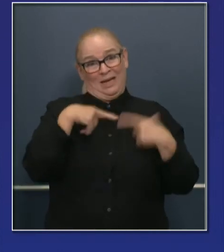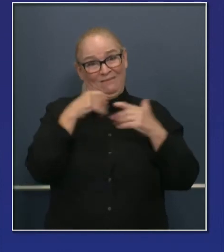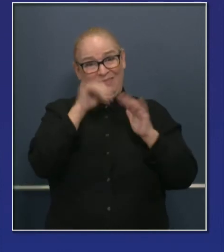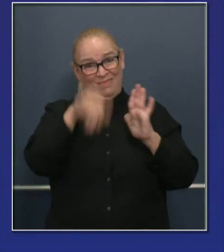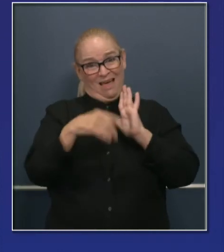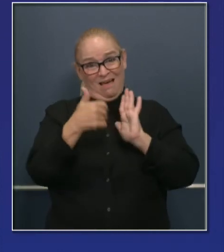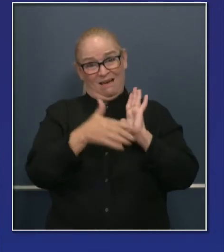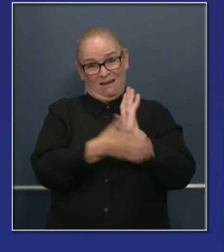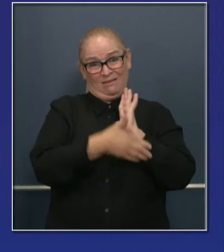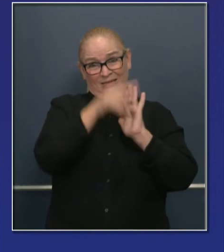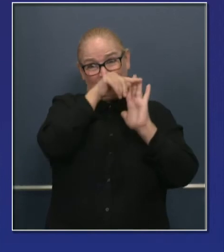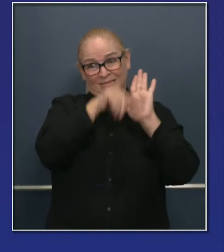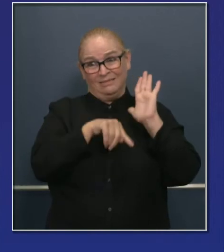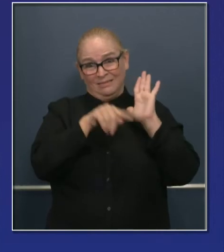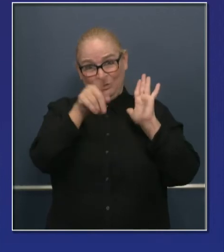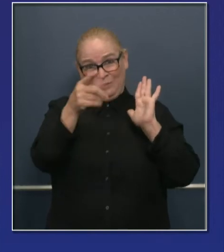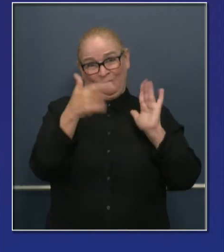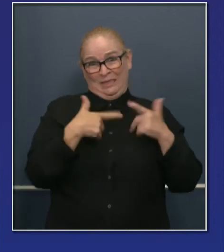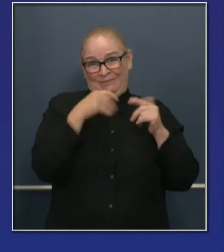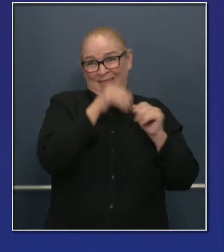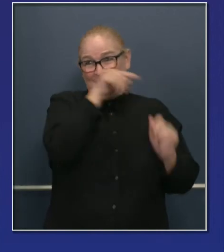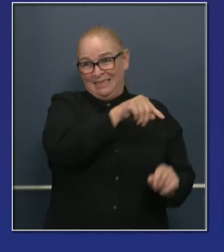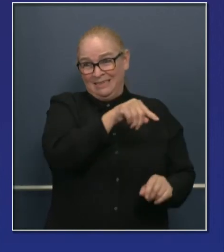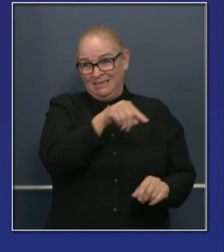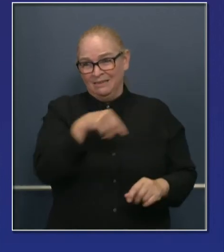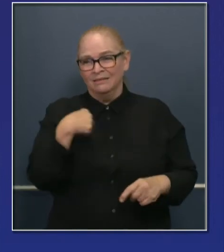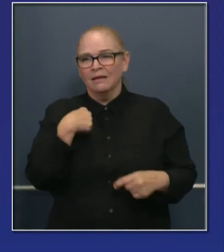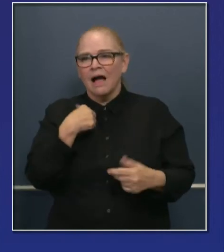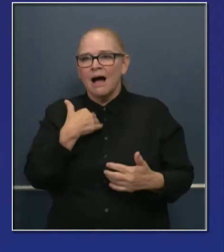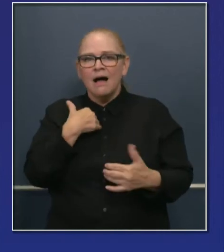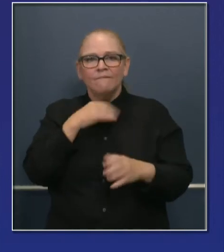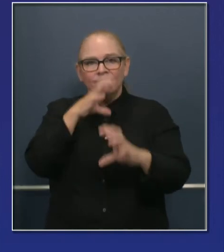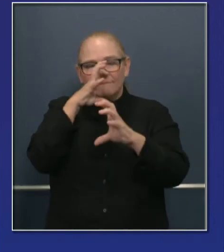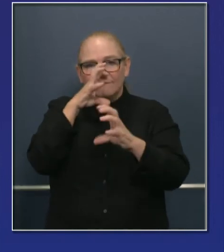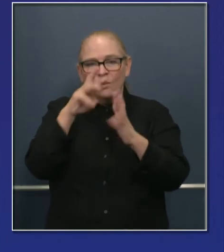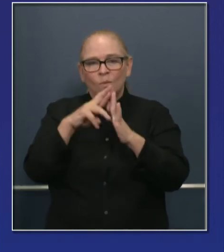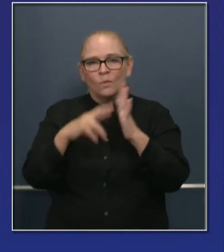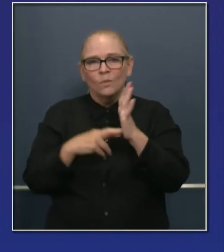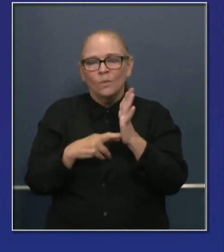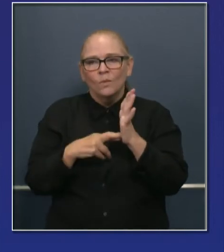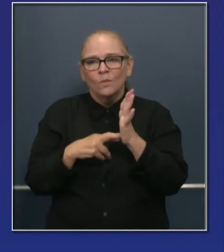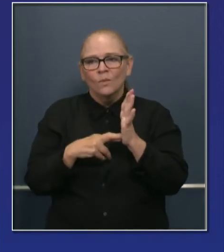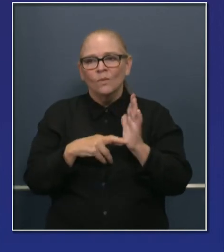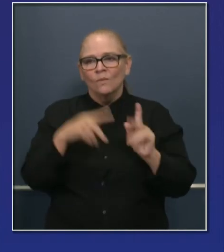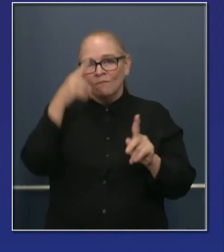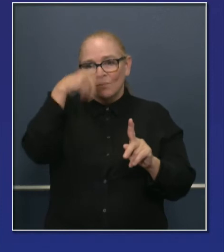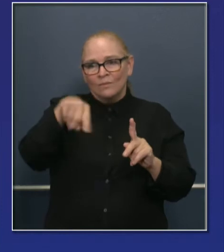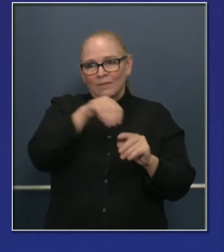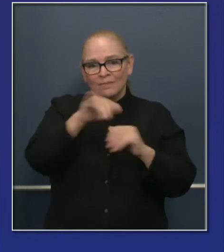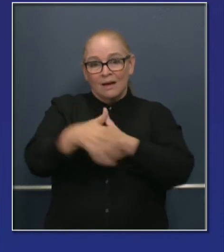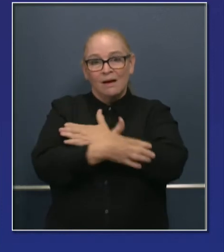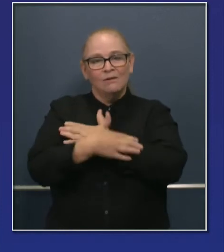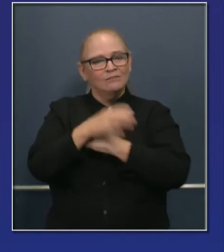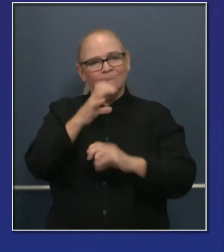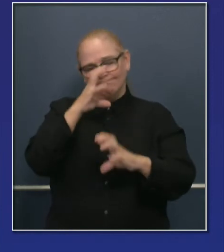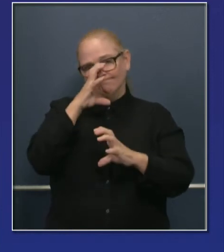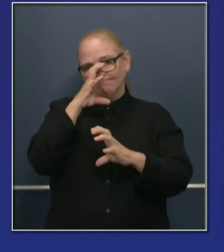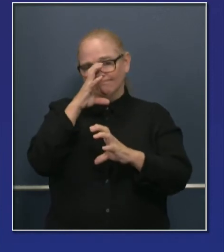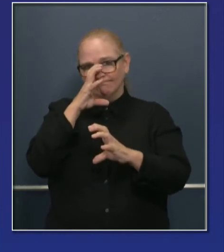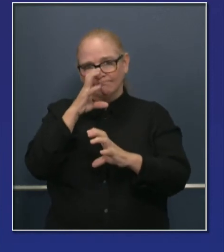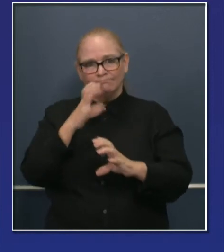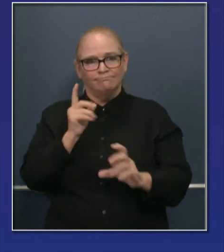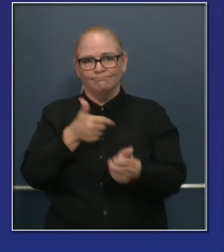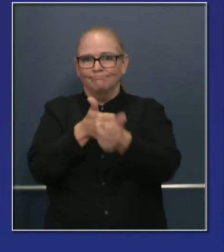to the sectoral guidelines we put out, more restrictive in these counties than in other counties, and certainly